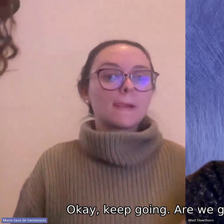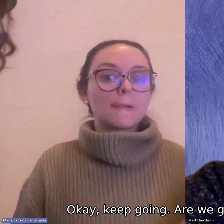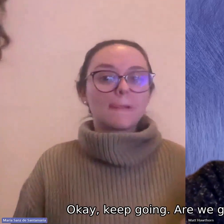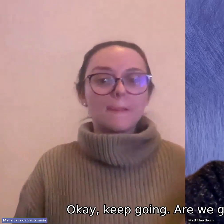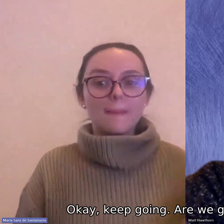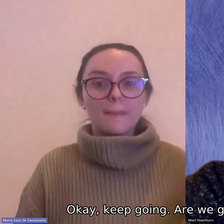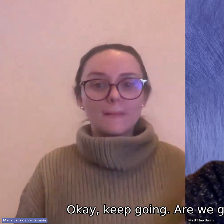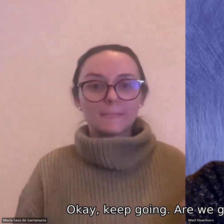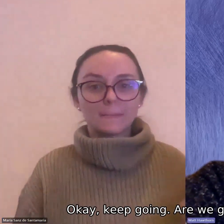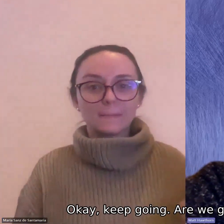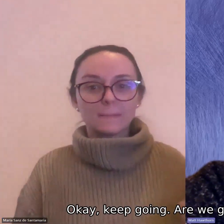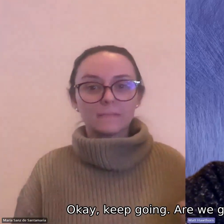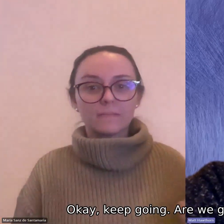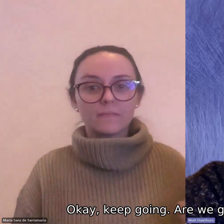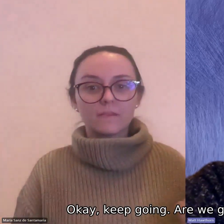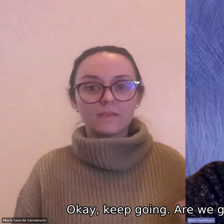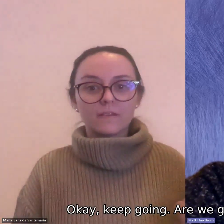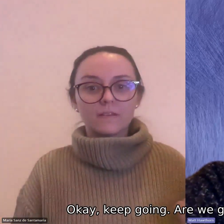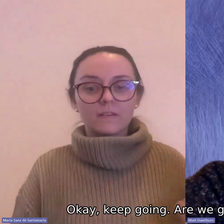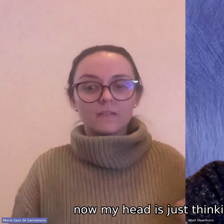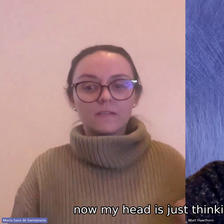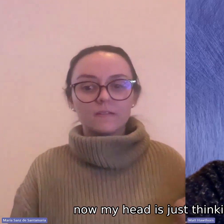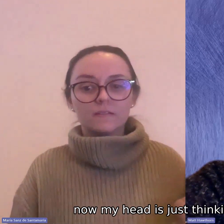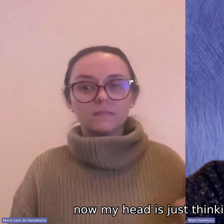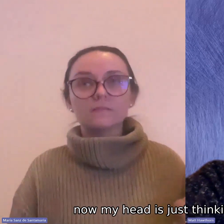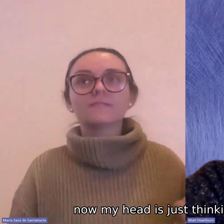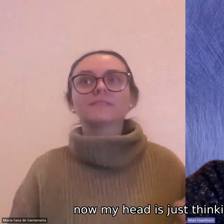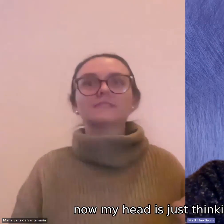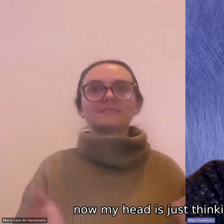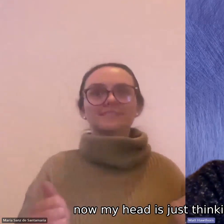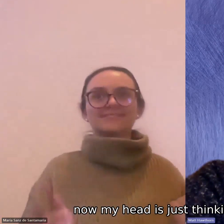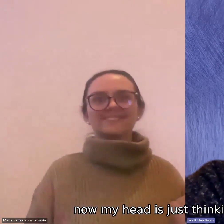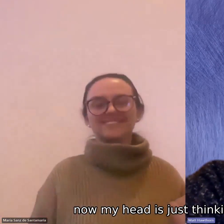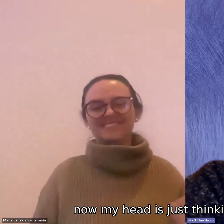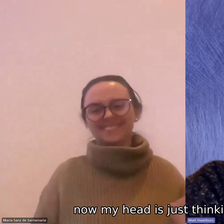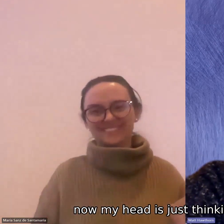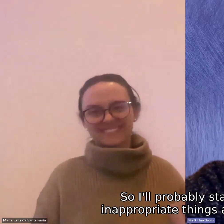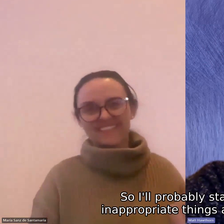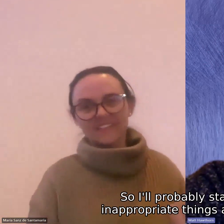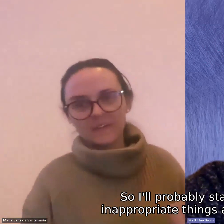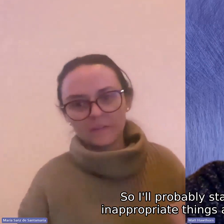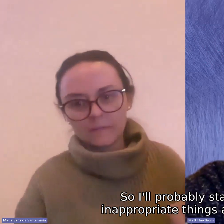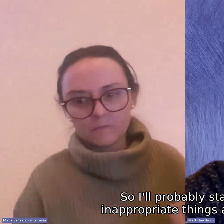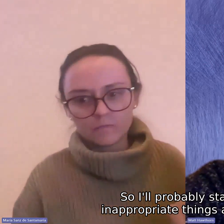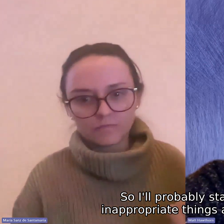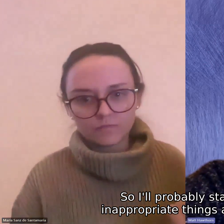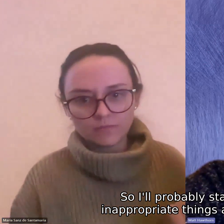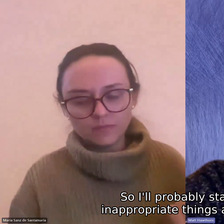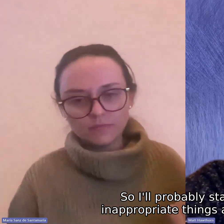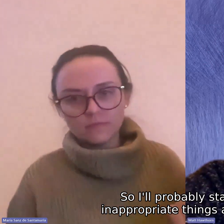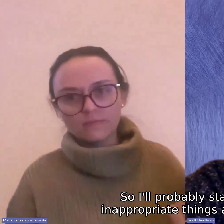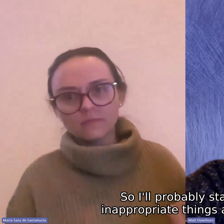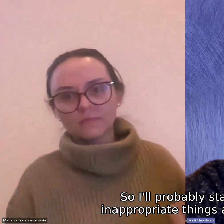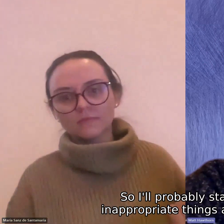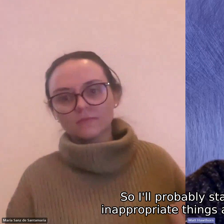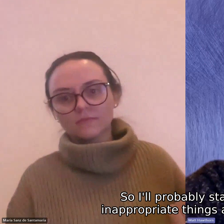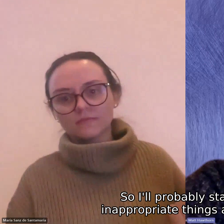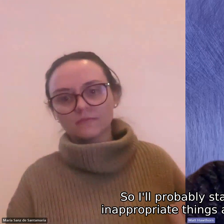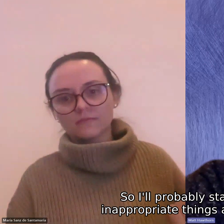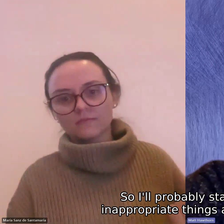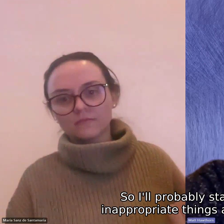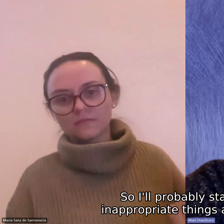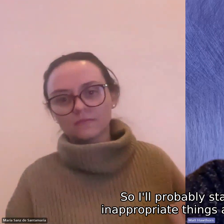okay, keep going. Are we good? Are we good? And now my head is just thinking about things to say. So I'll probably start